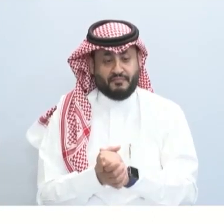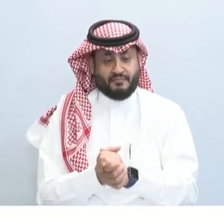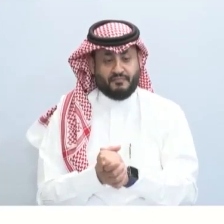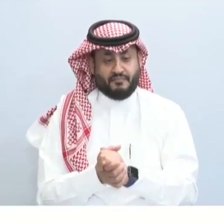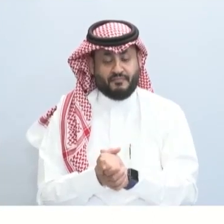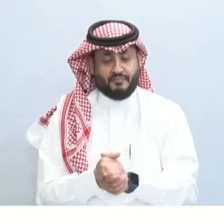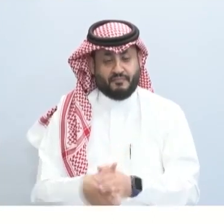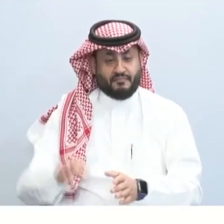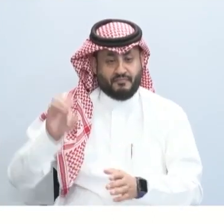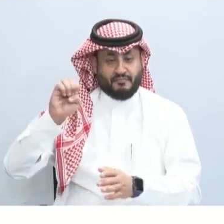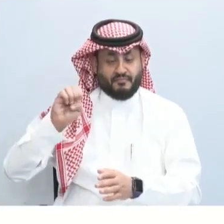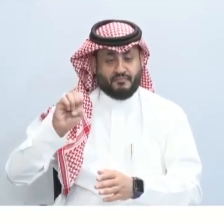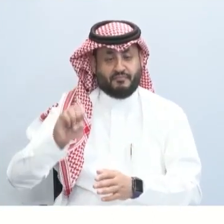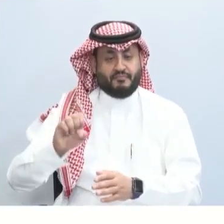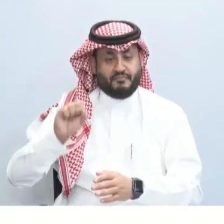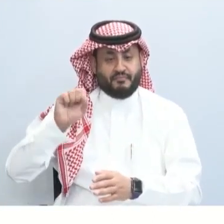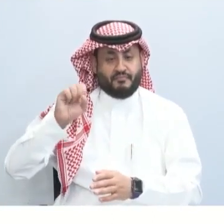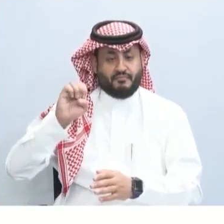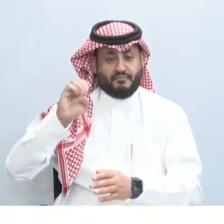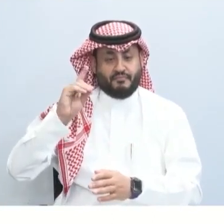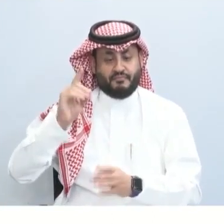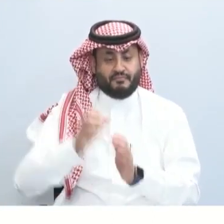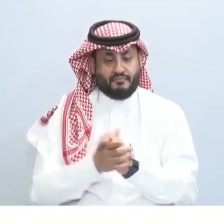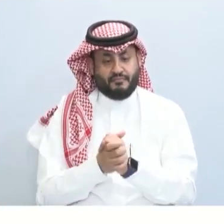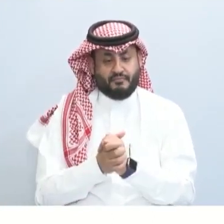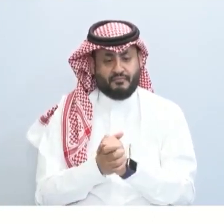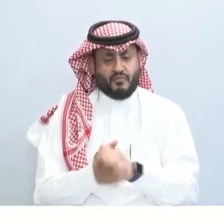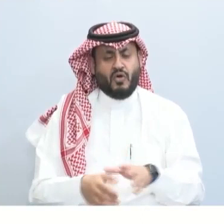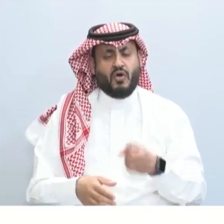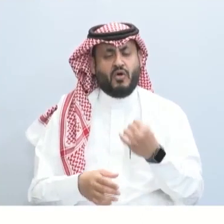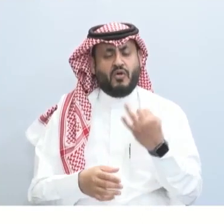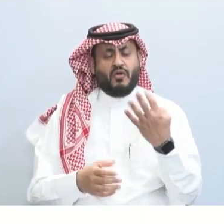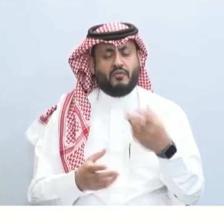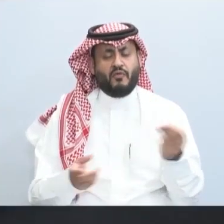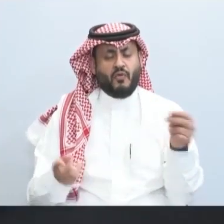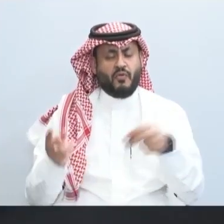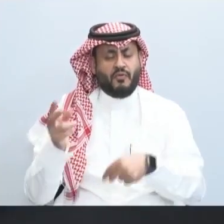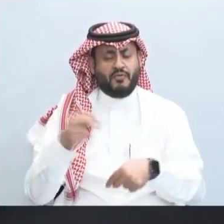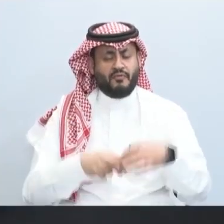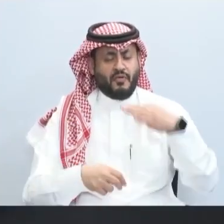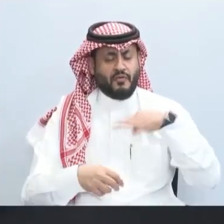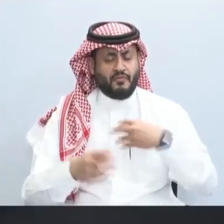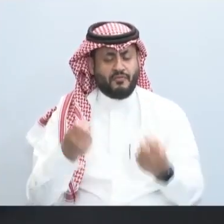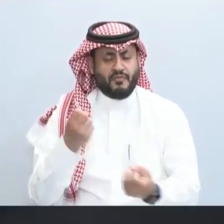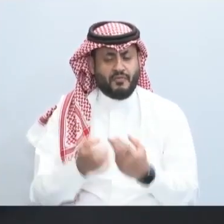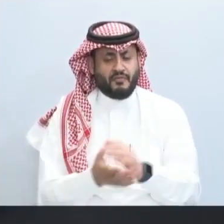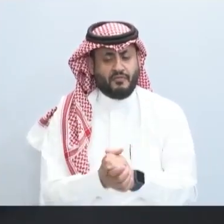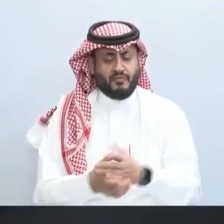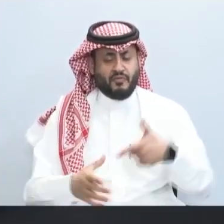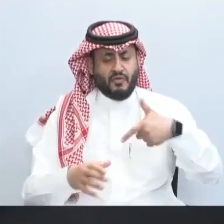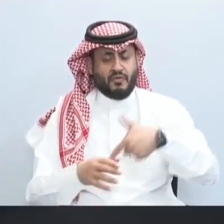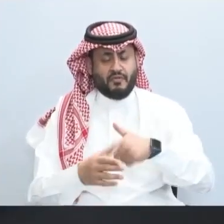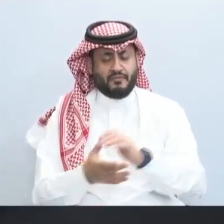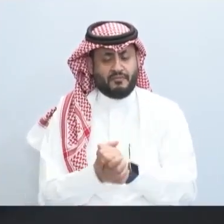word blessed that this land has a lot of resources, a lot of good things